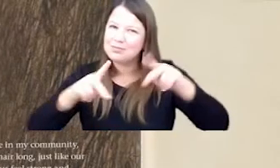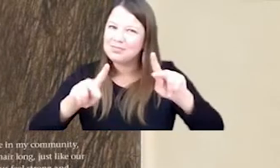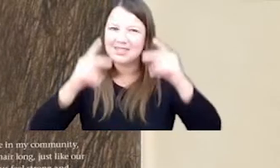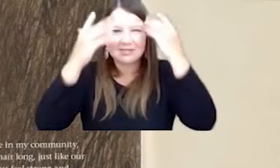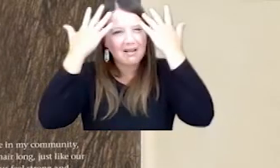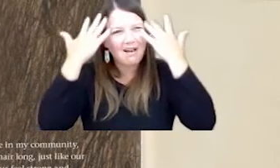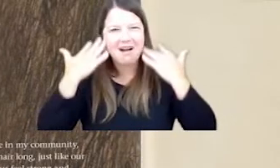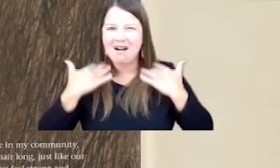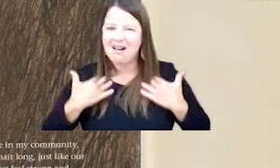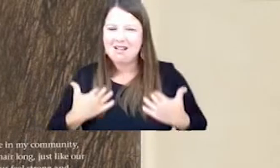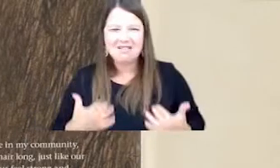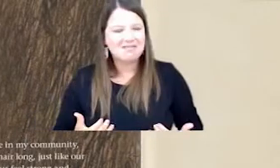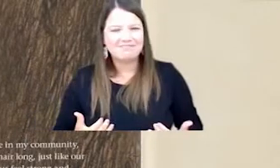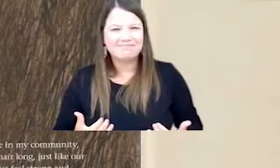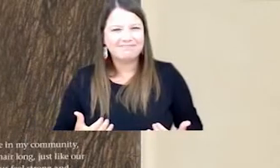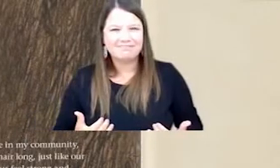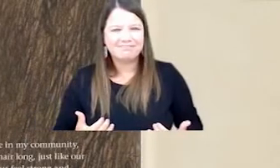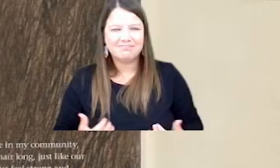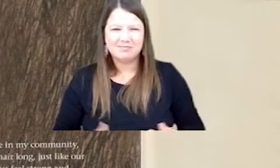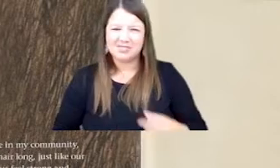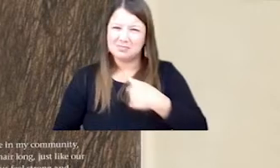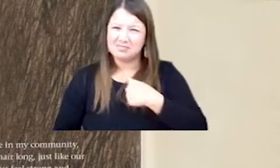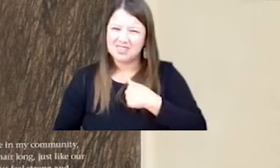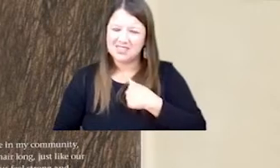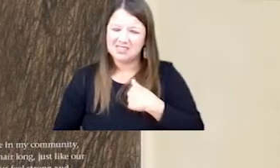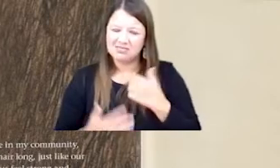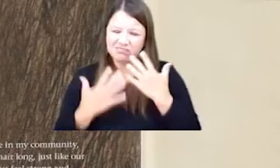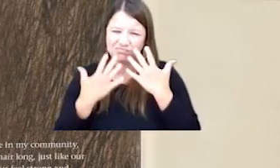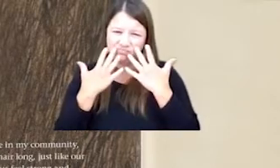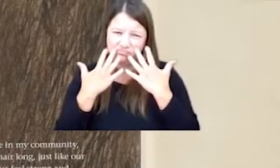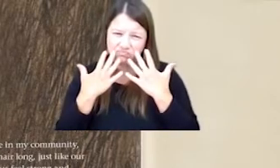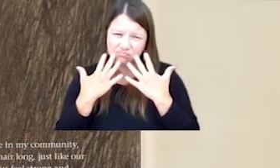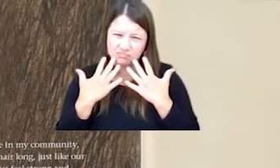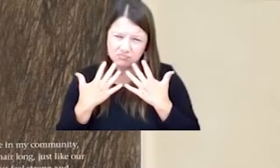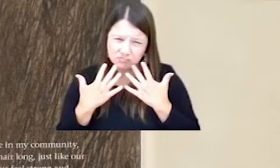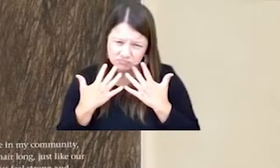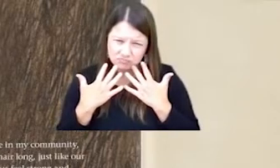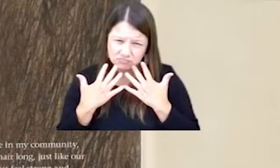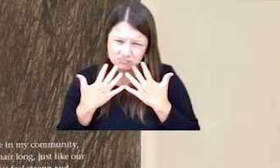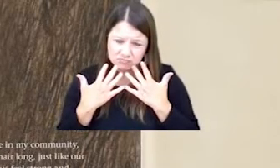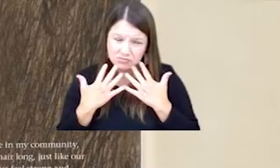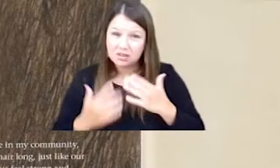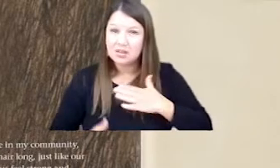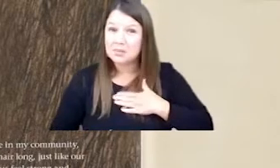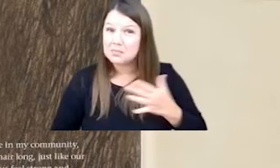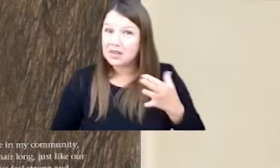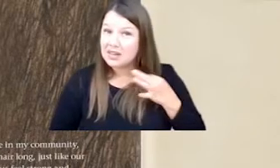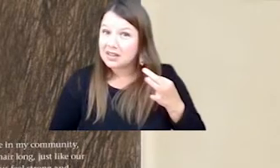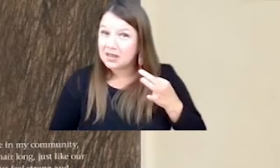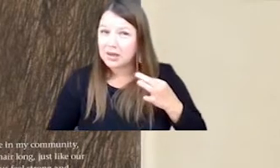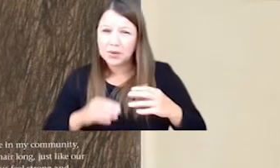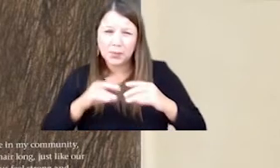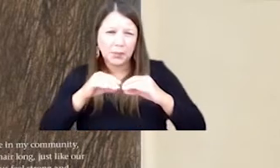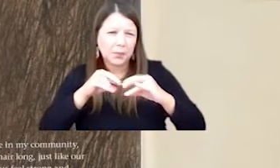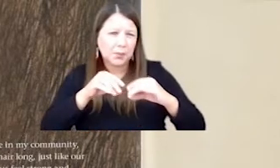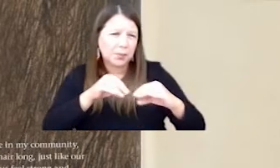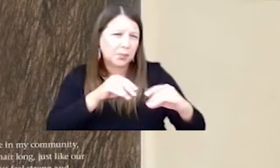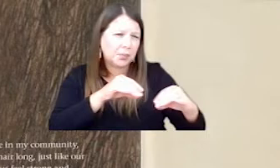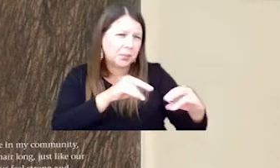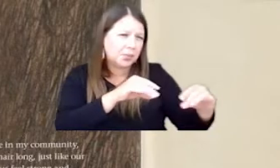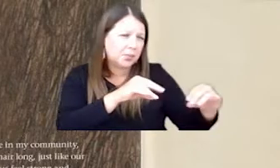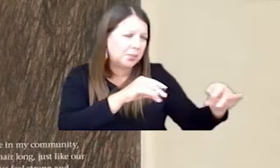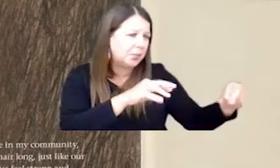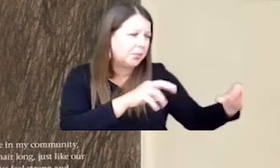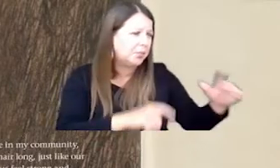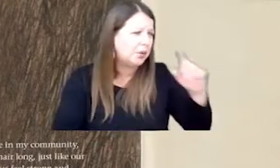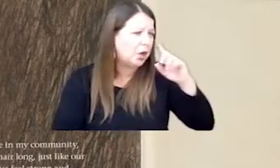hair. Our strands of hair mixed together on the ground like blades of dead